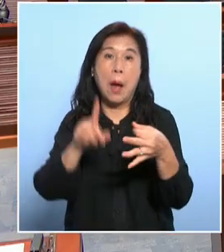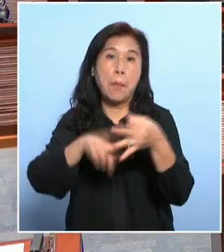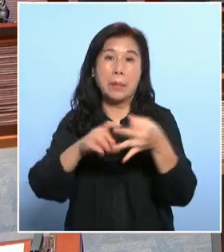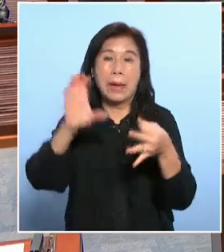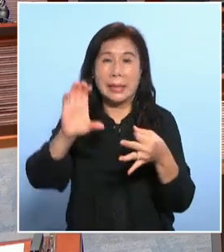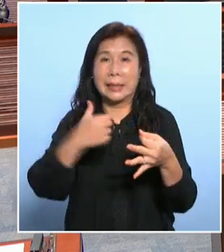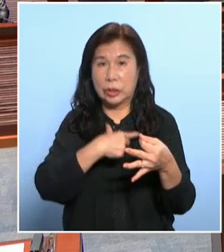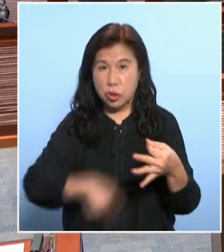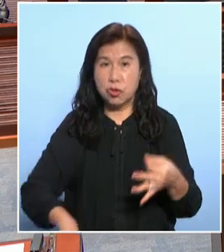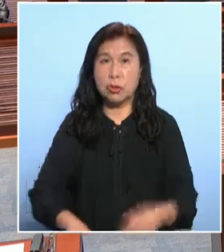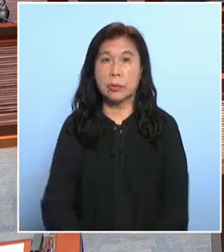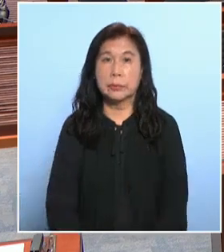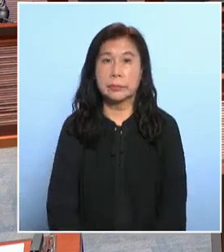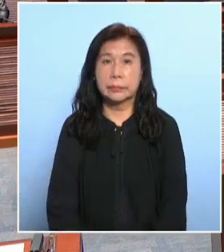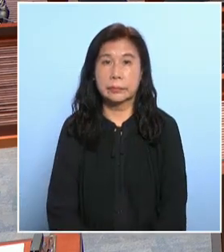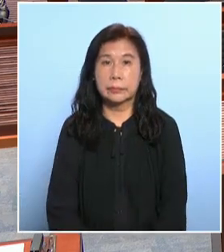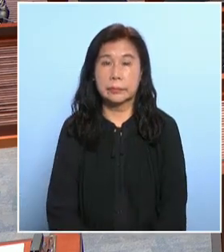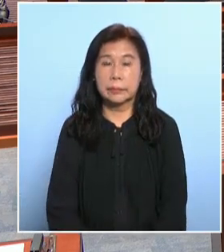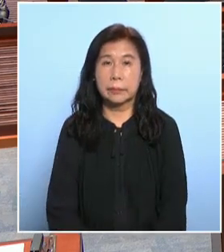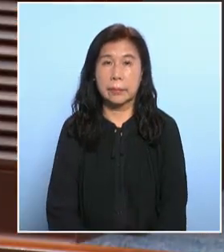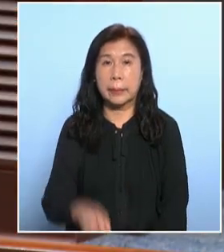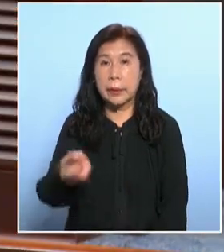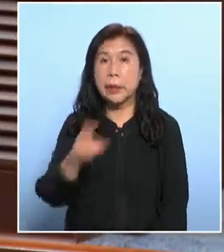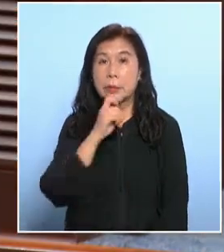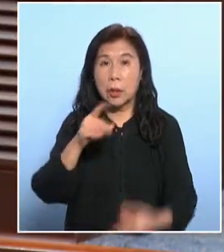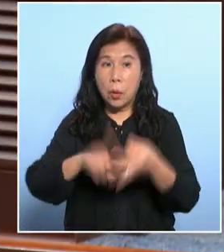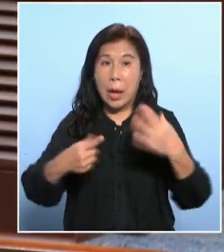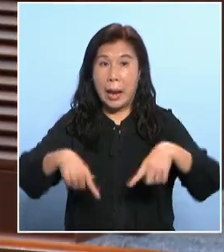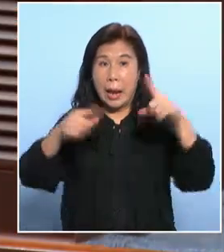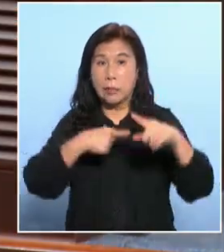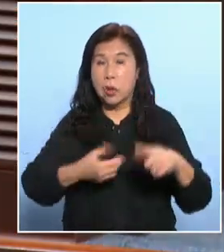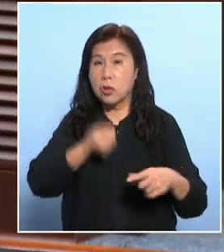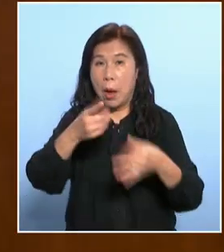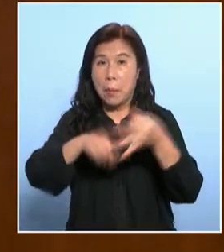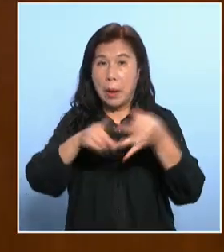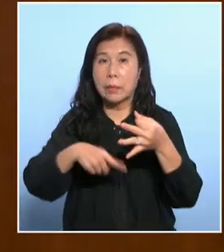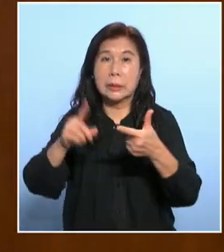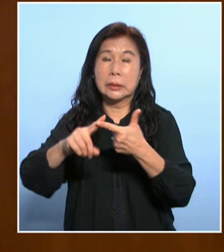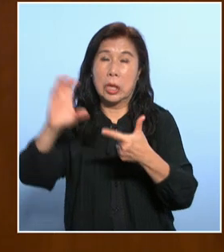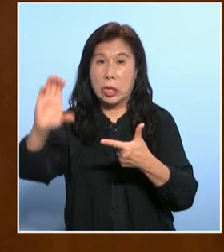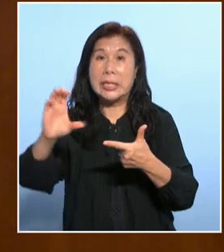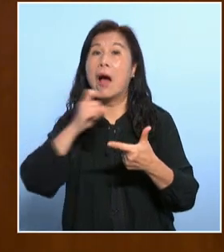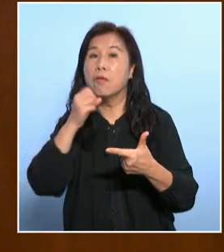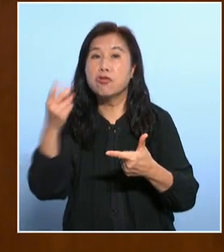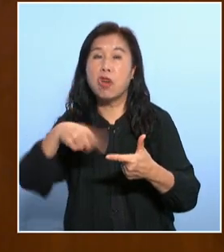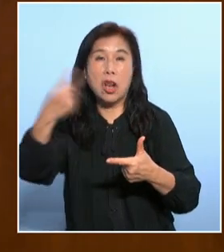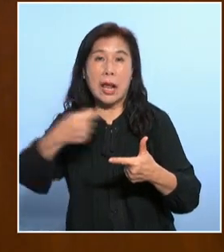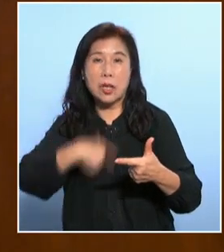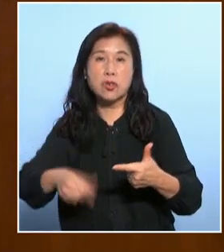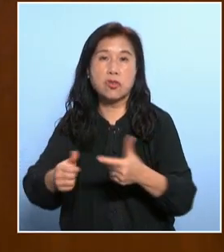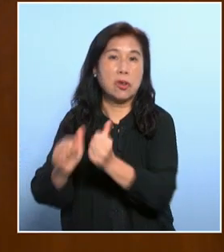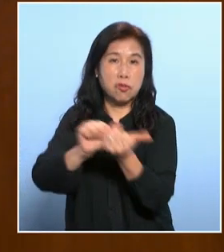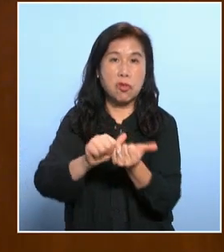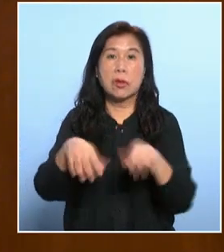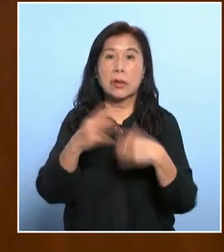been received. Ms. Rebecca Chen was being nominated by Dr. David Lam, and the nomination was seconded by Professor